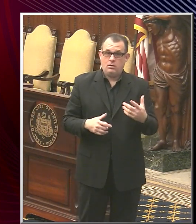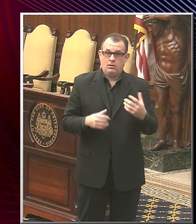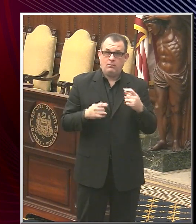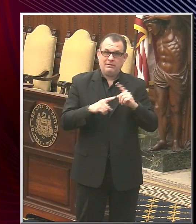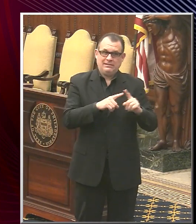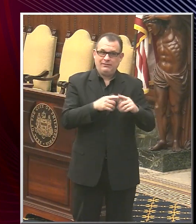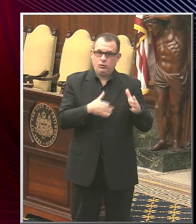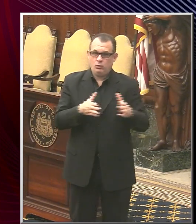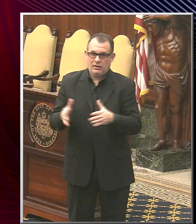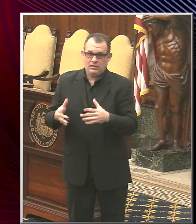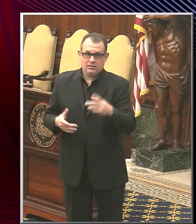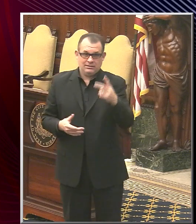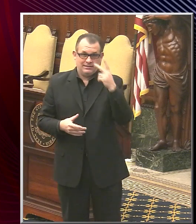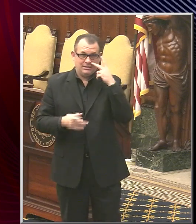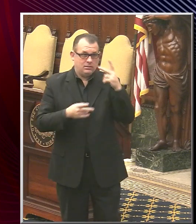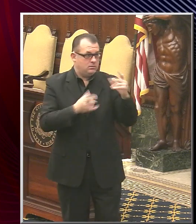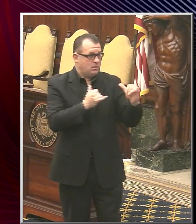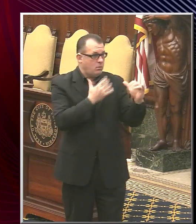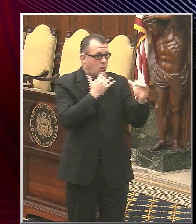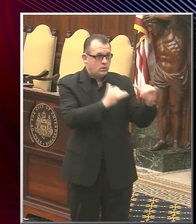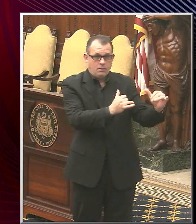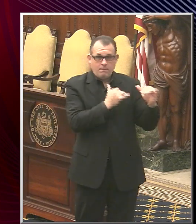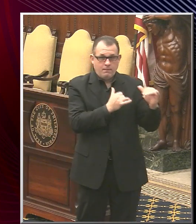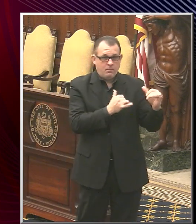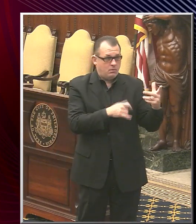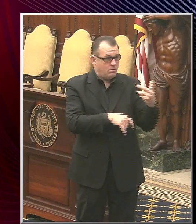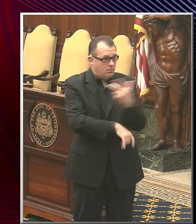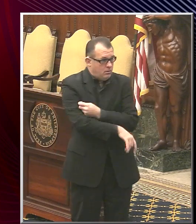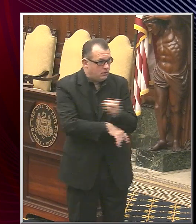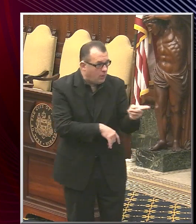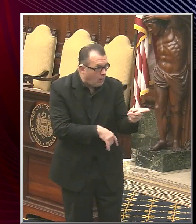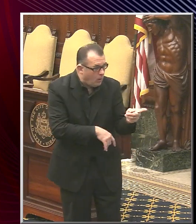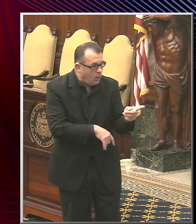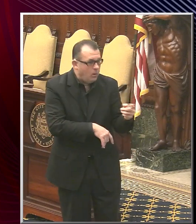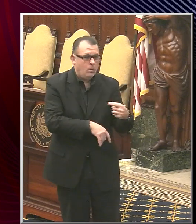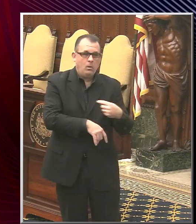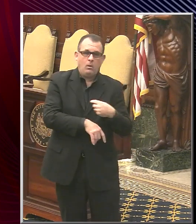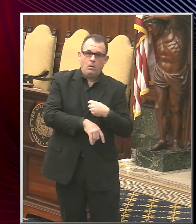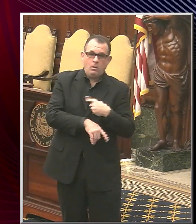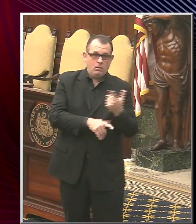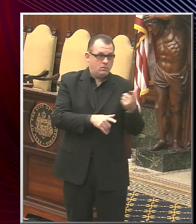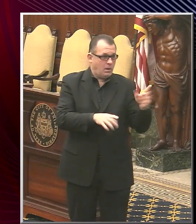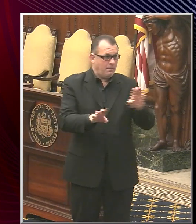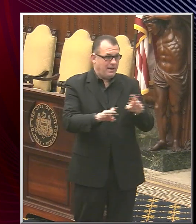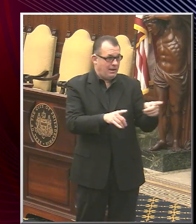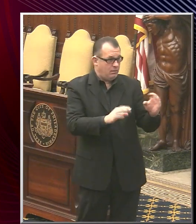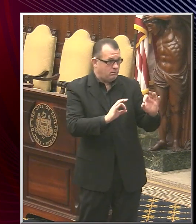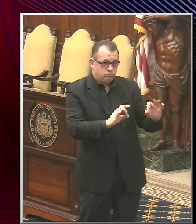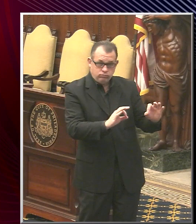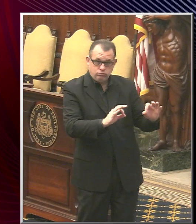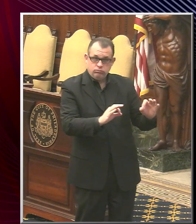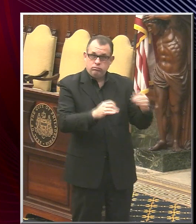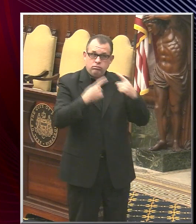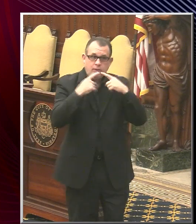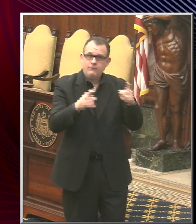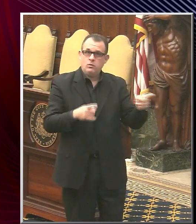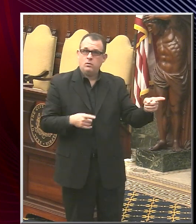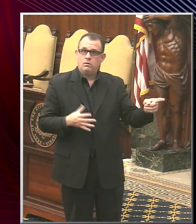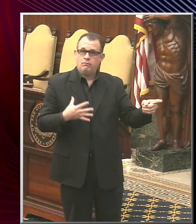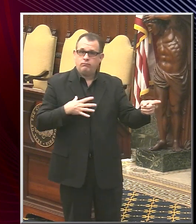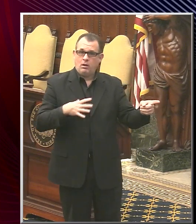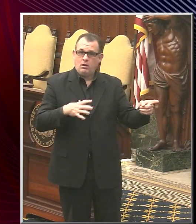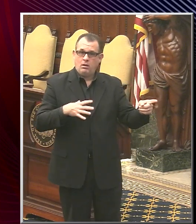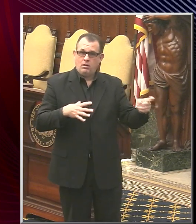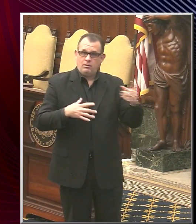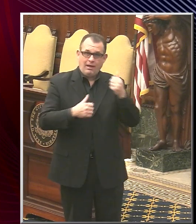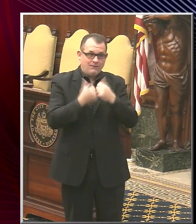seeing someone like them who exhibited behavior and did well with it. So I hope that over time, as African-American staff